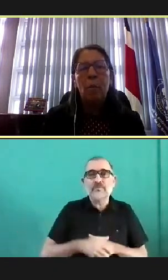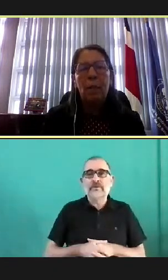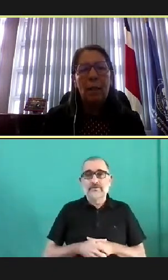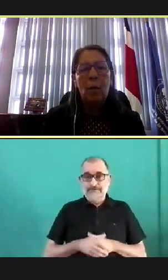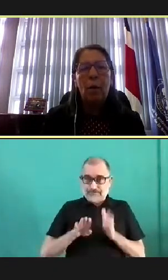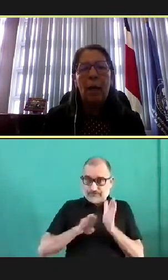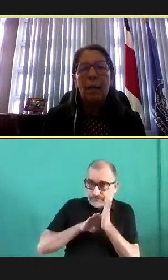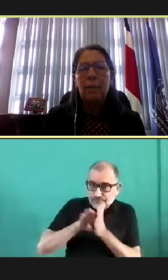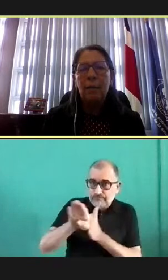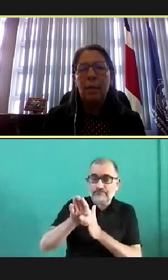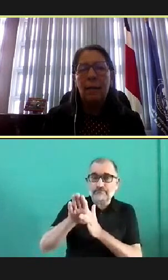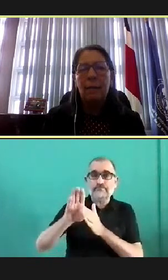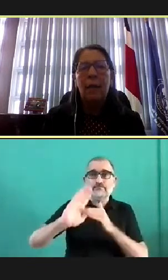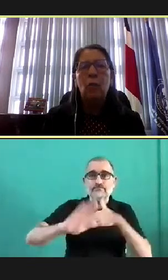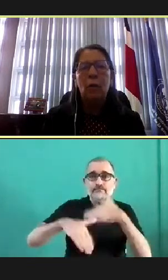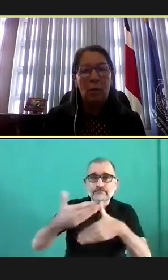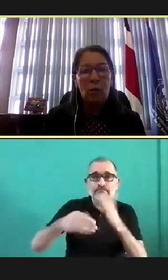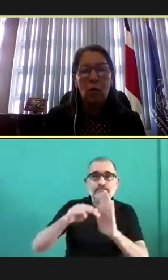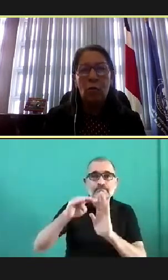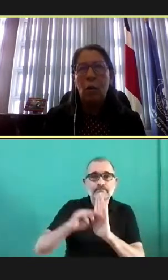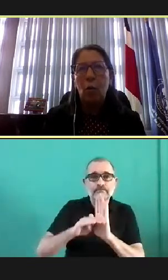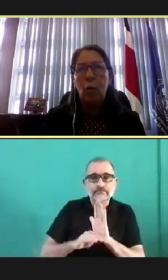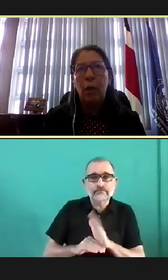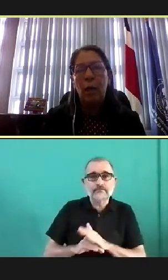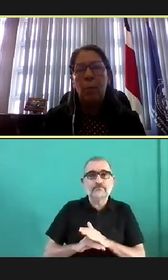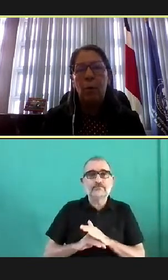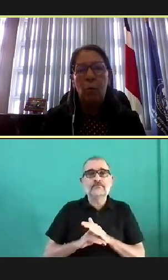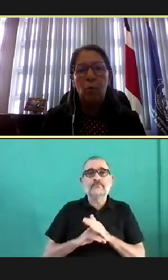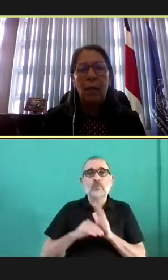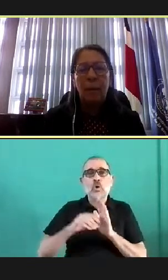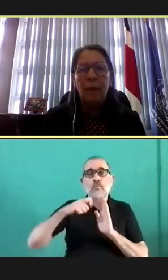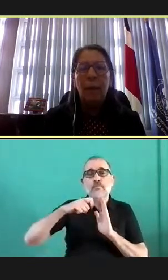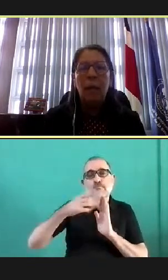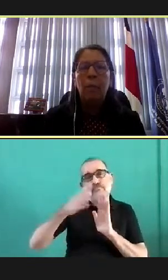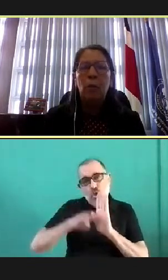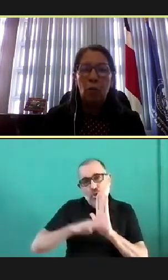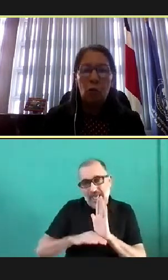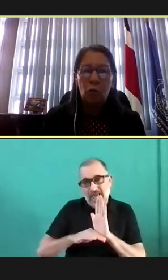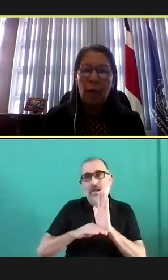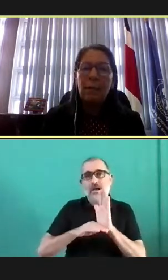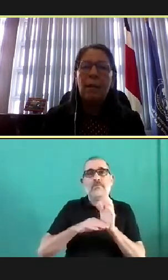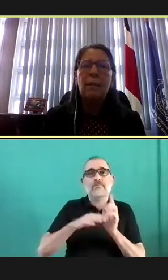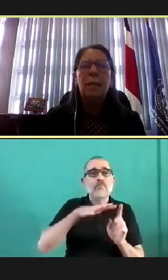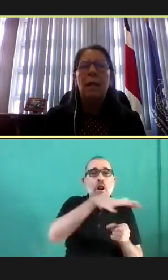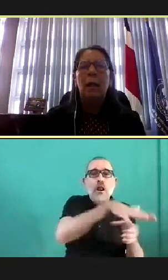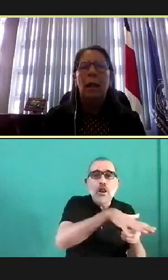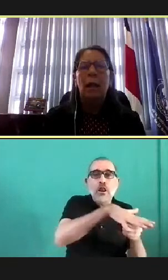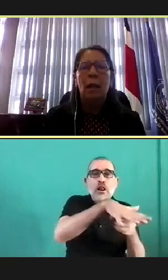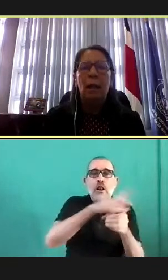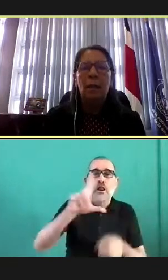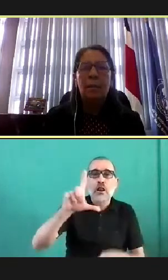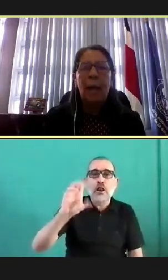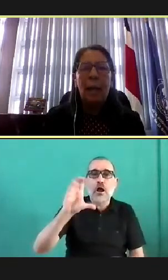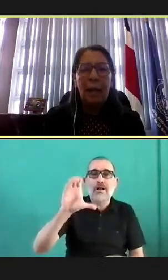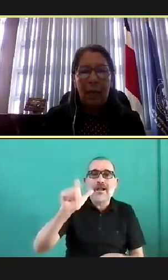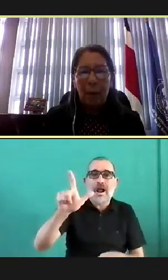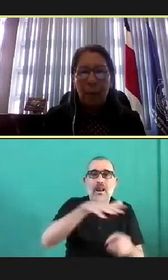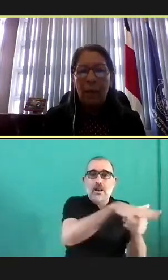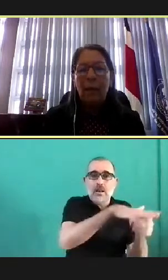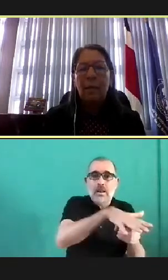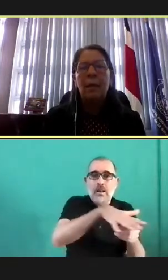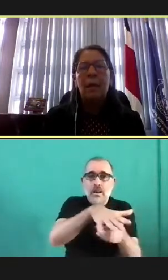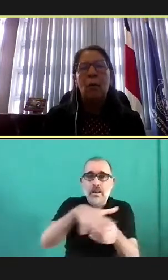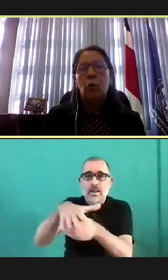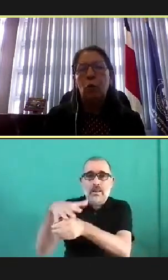programs with local committees that are providing psychological counseling and support services